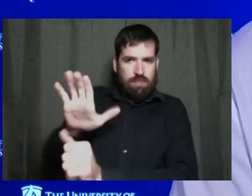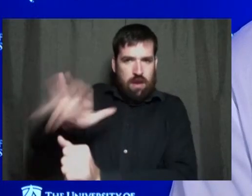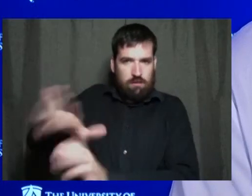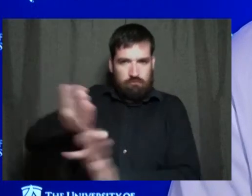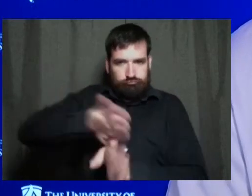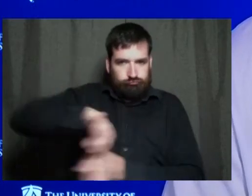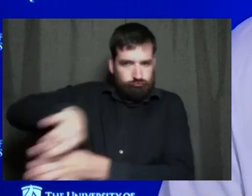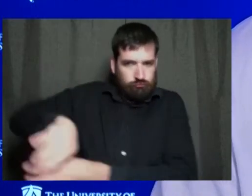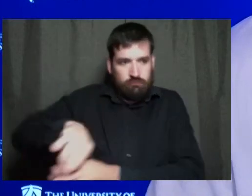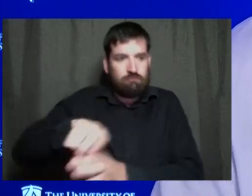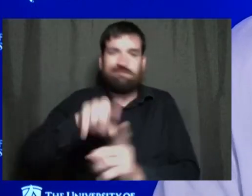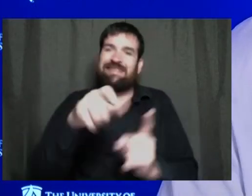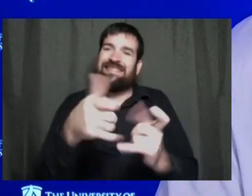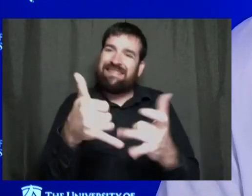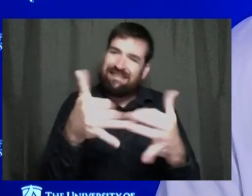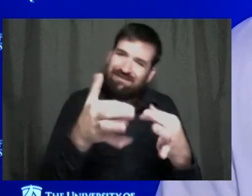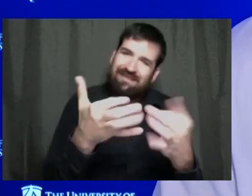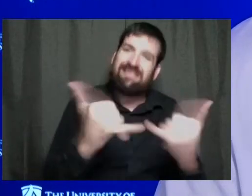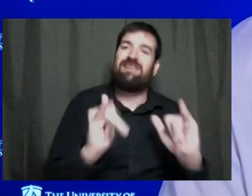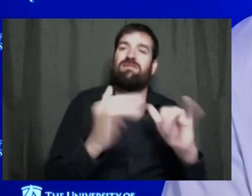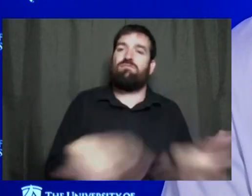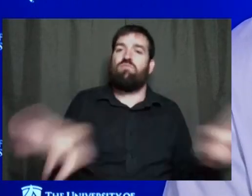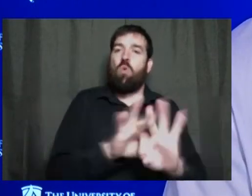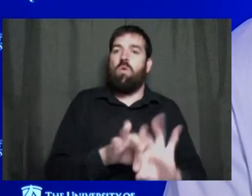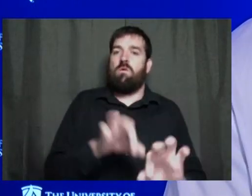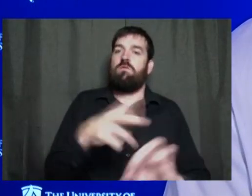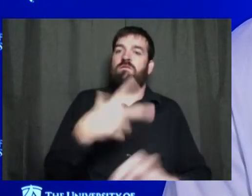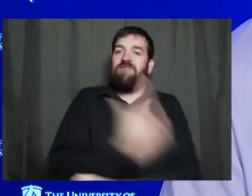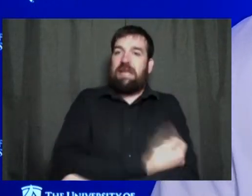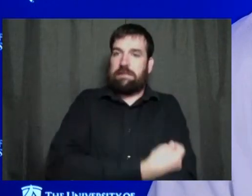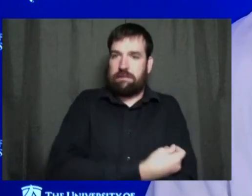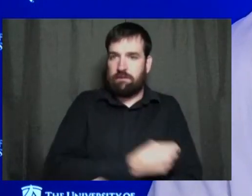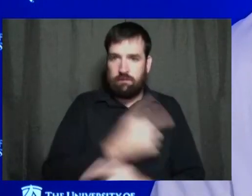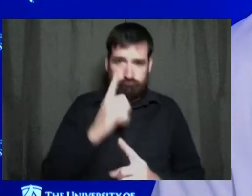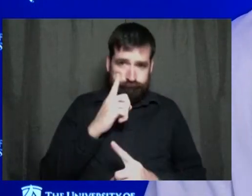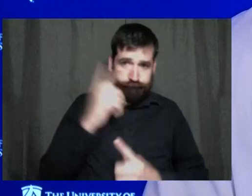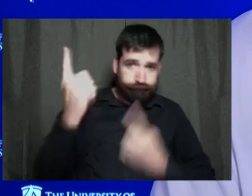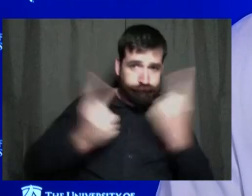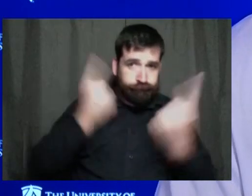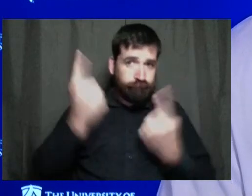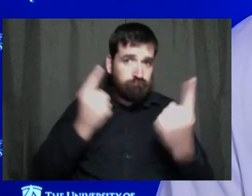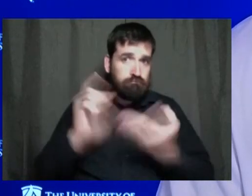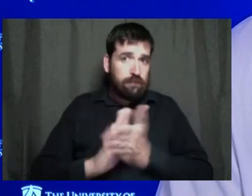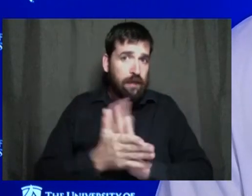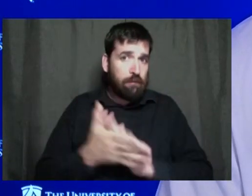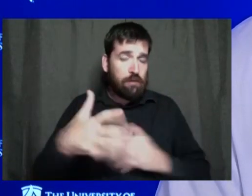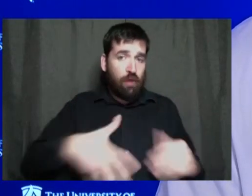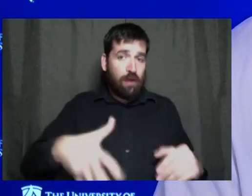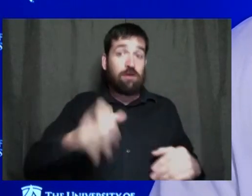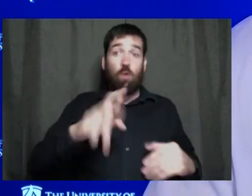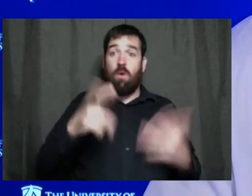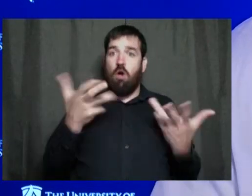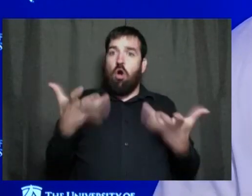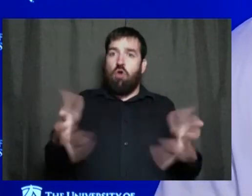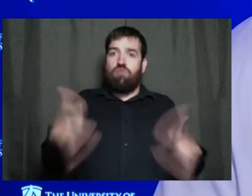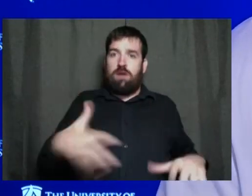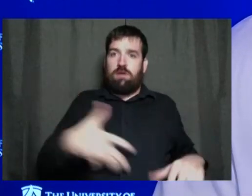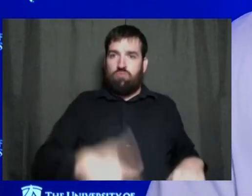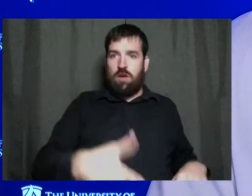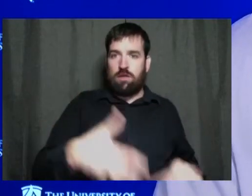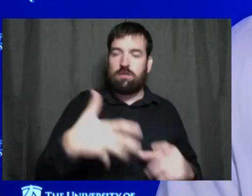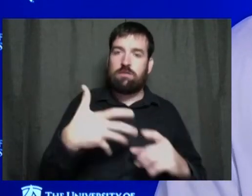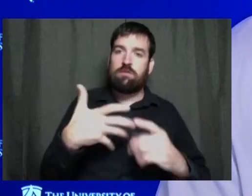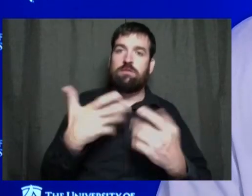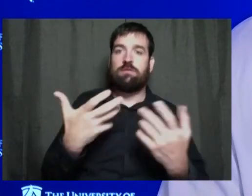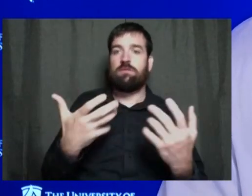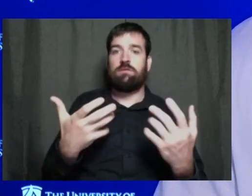to be important that you get vaccinated. If you are thinking of becoming pregnant or pregnant, this will serve to help reduce your